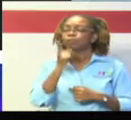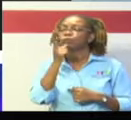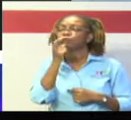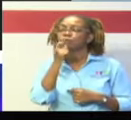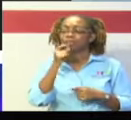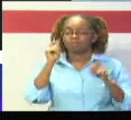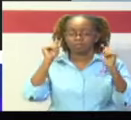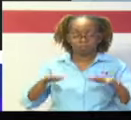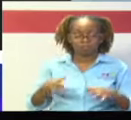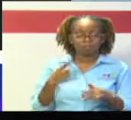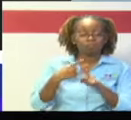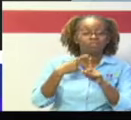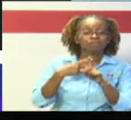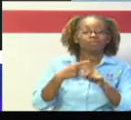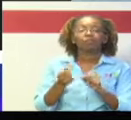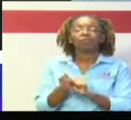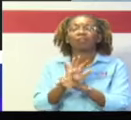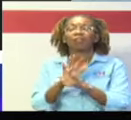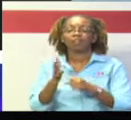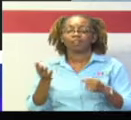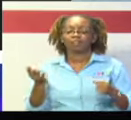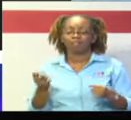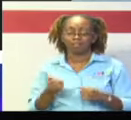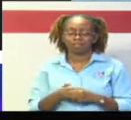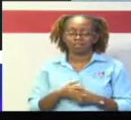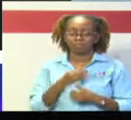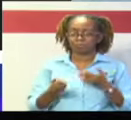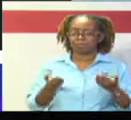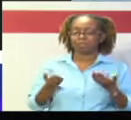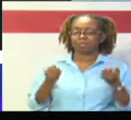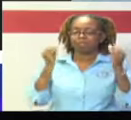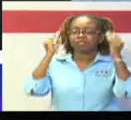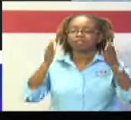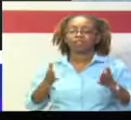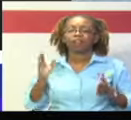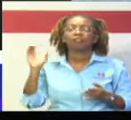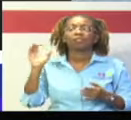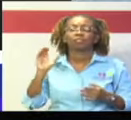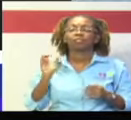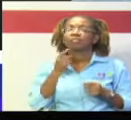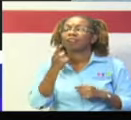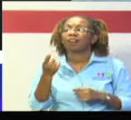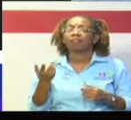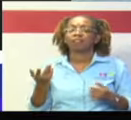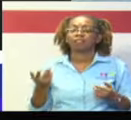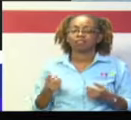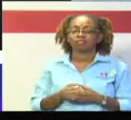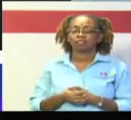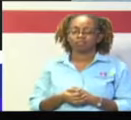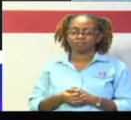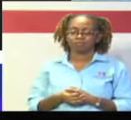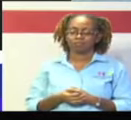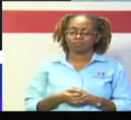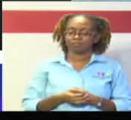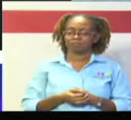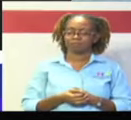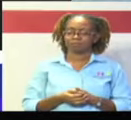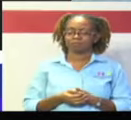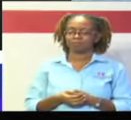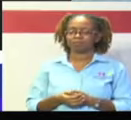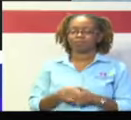second question, perhaps Professor Carrington, but anyone can answer, are you able to expand more on the sixth